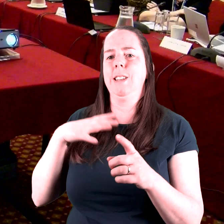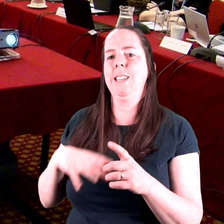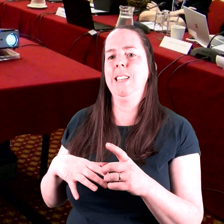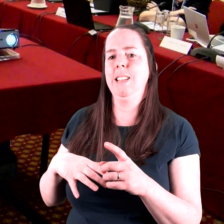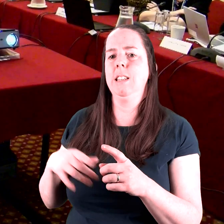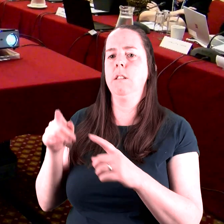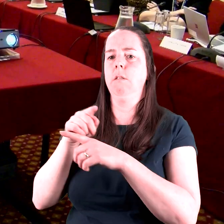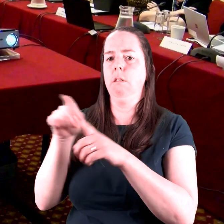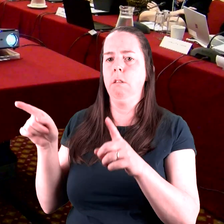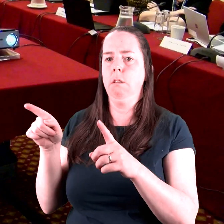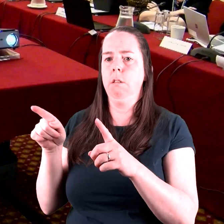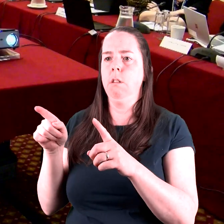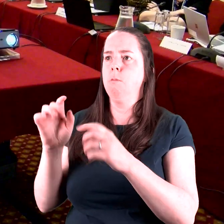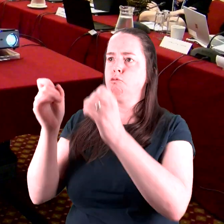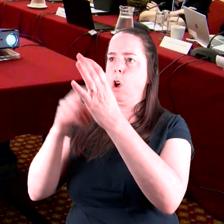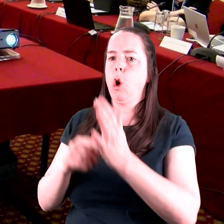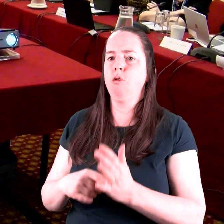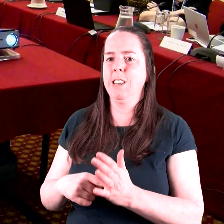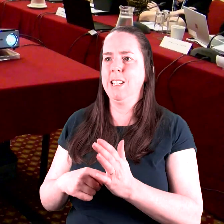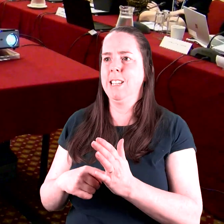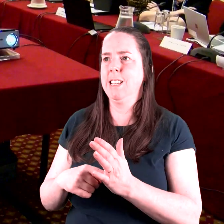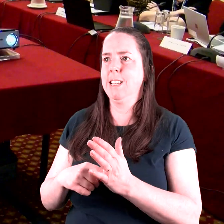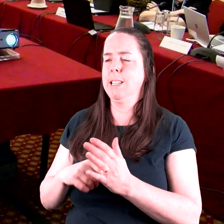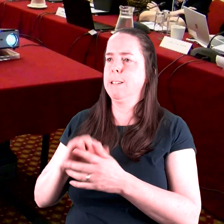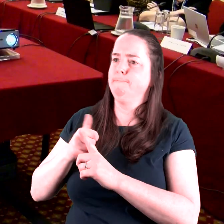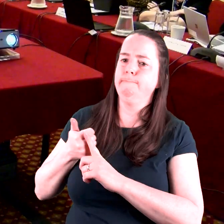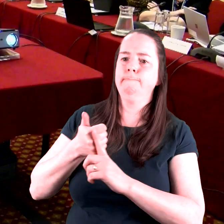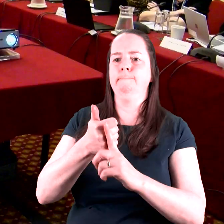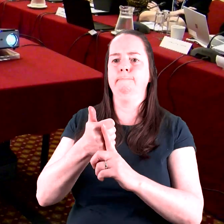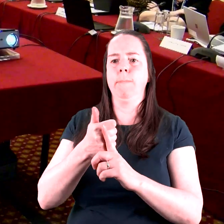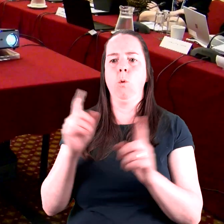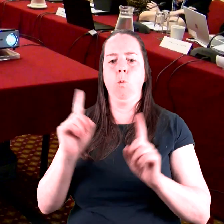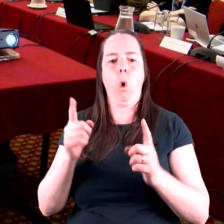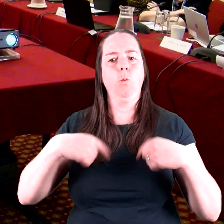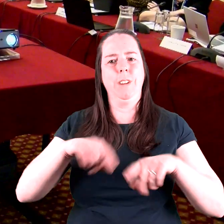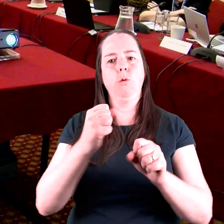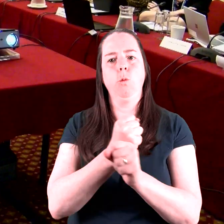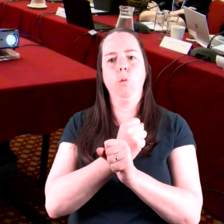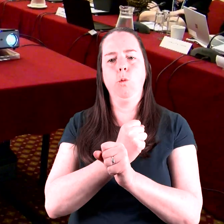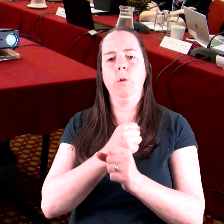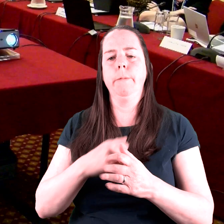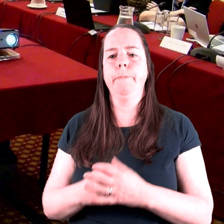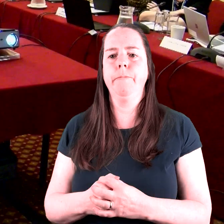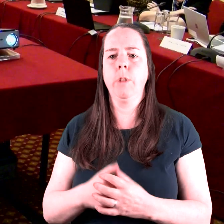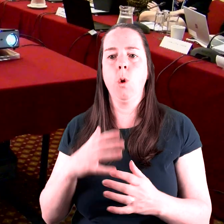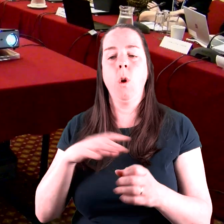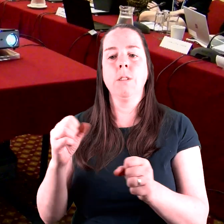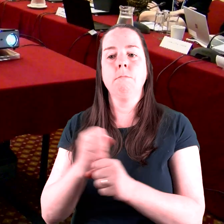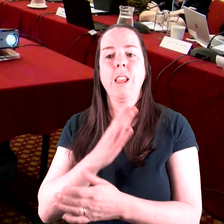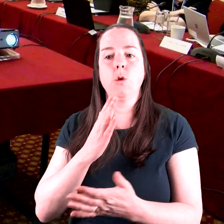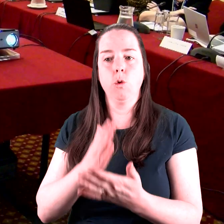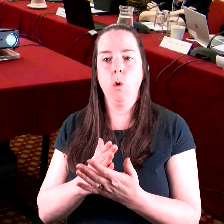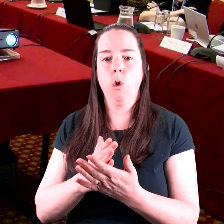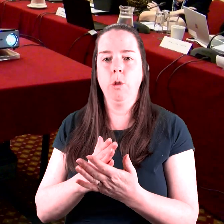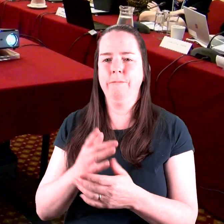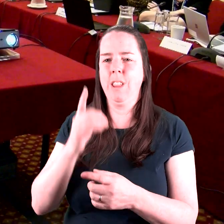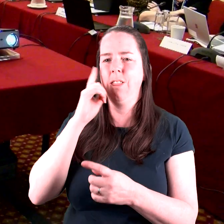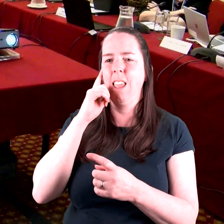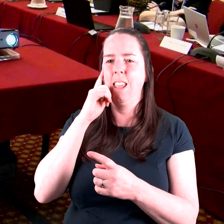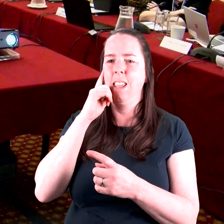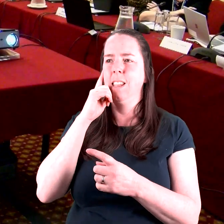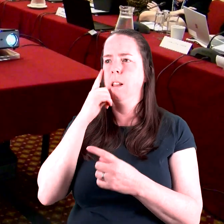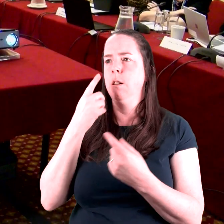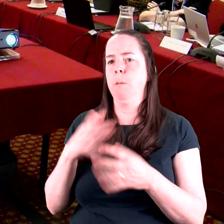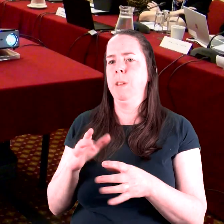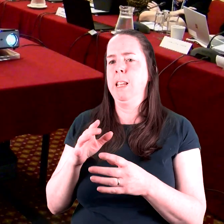and that those needs and those priorities drive what we do together. We also want to make sure, and I think this